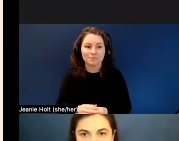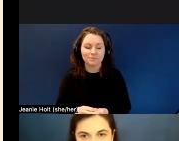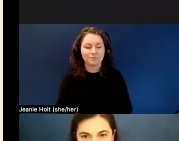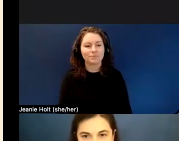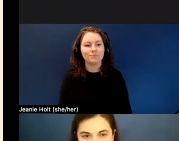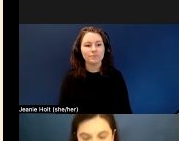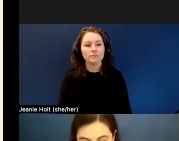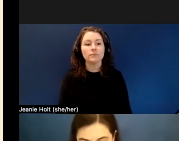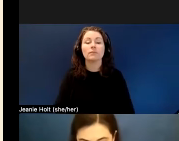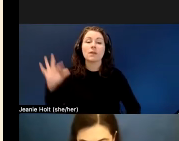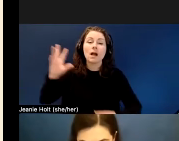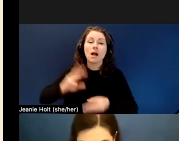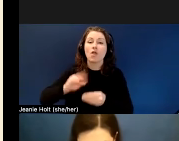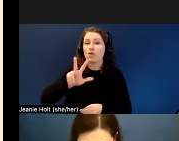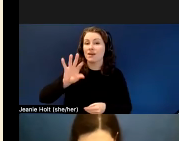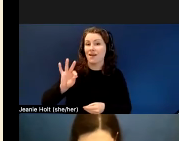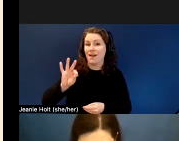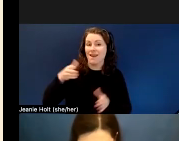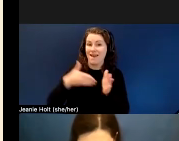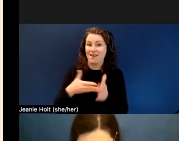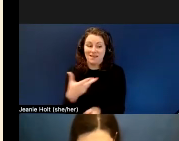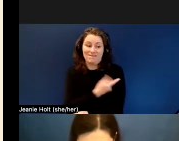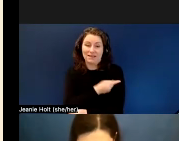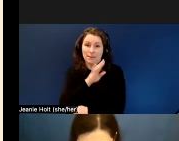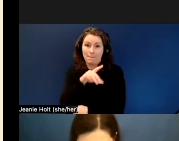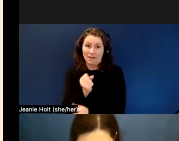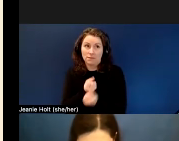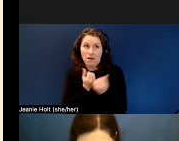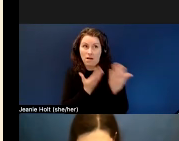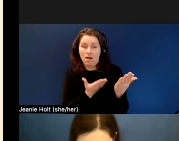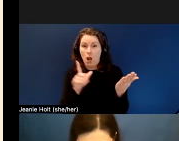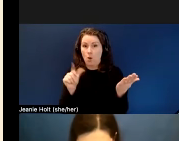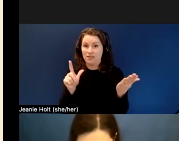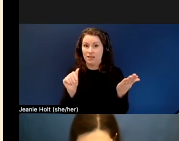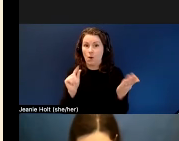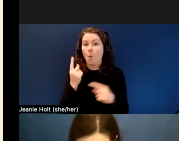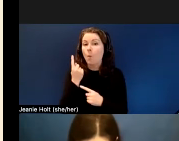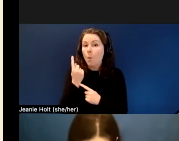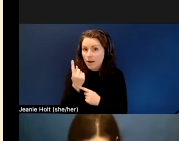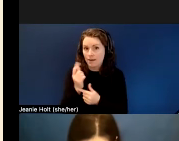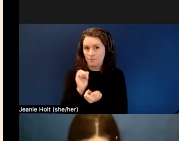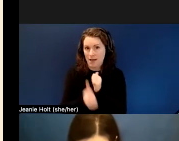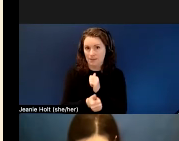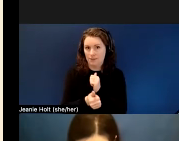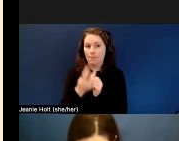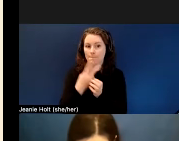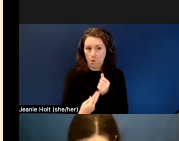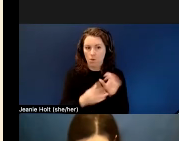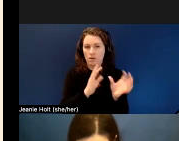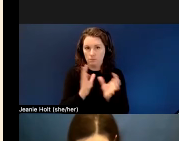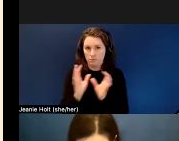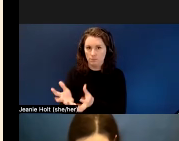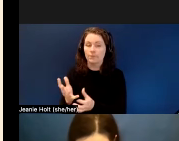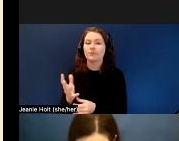So of those 39 anti-vaccine bills that were introduced in Louisiana, only one bill made it through both chambers. It was